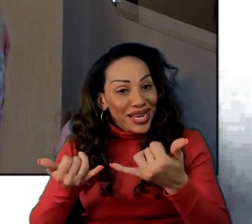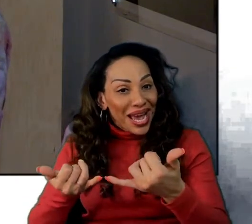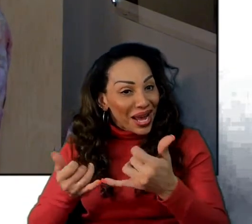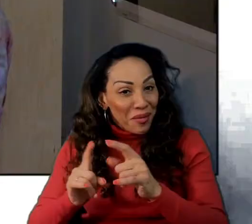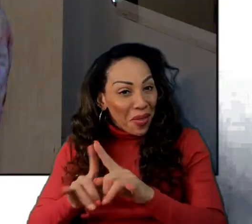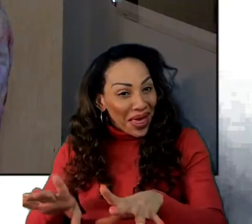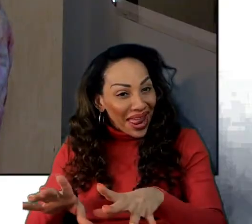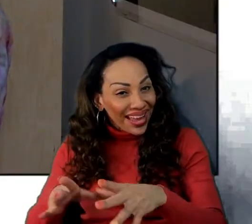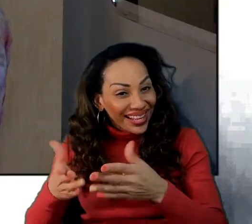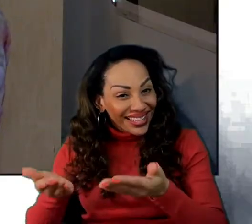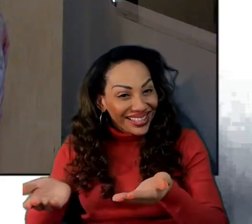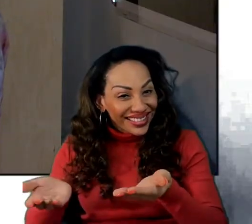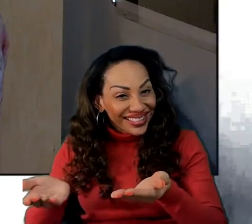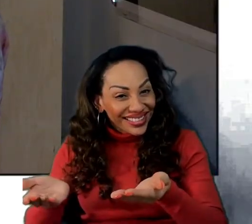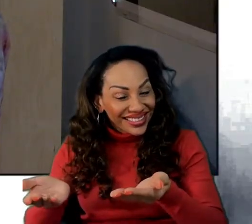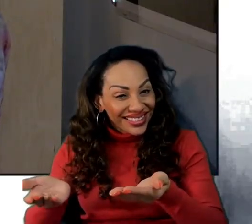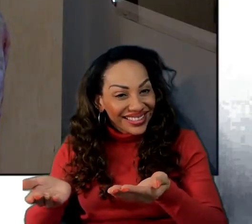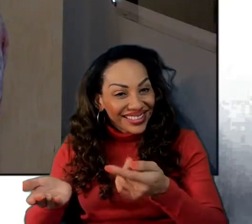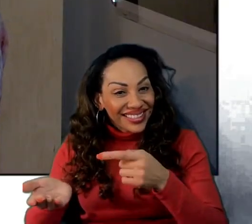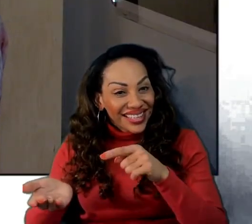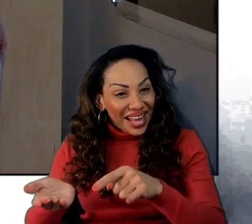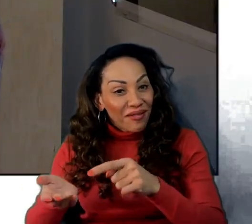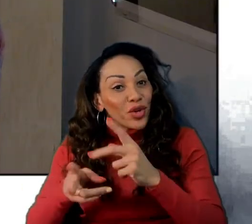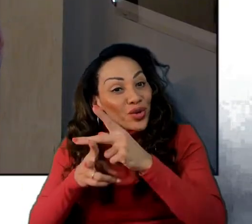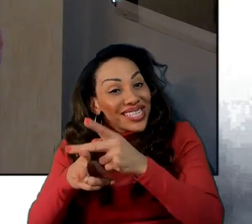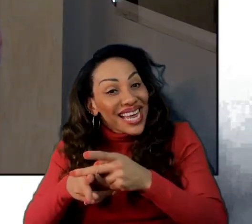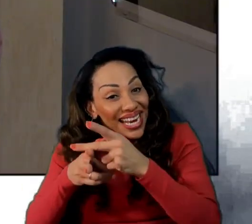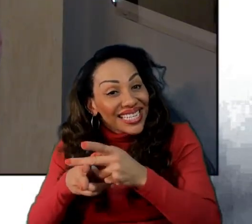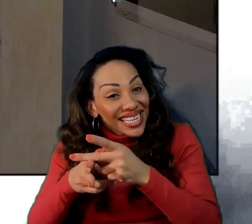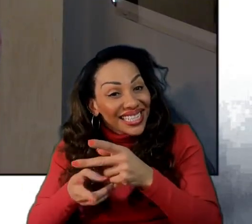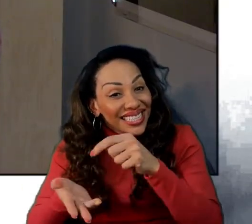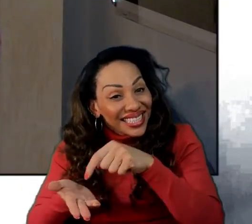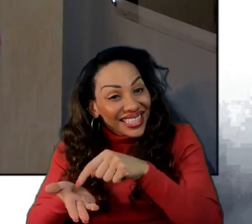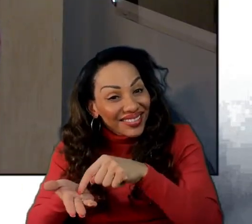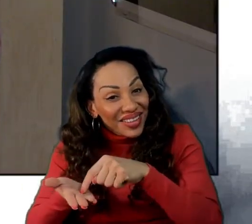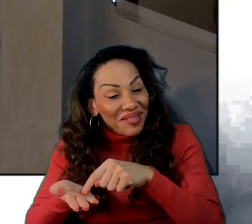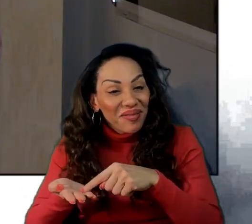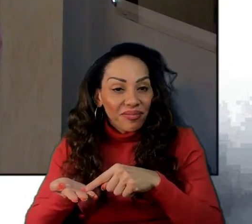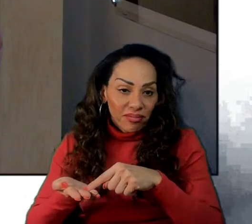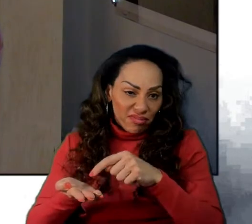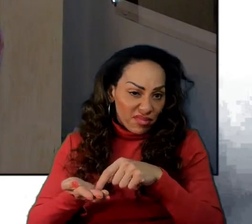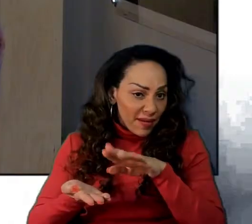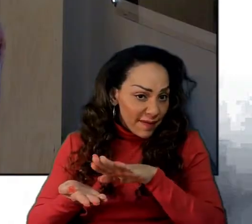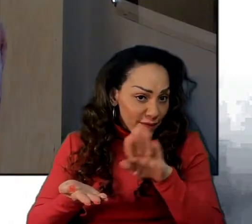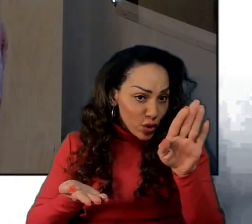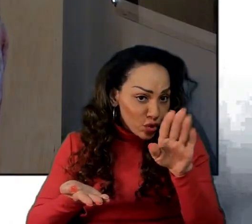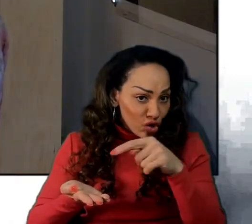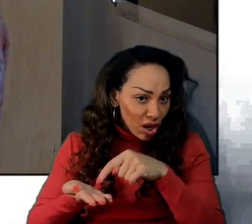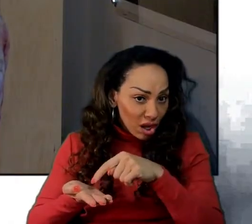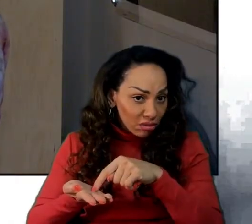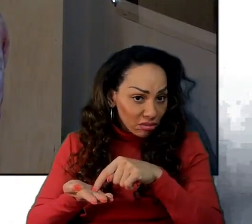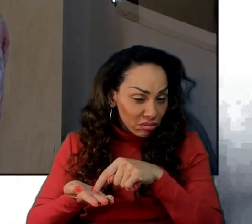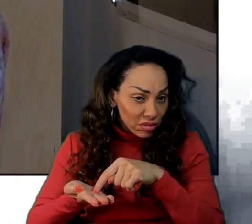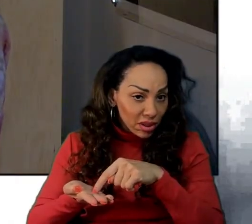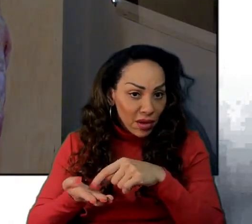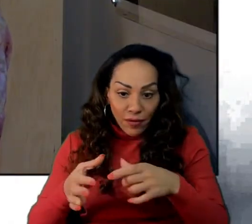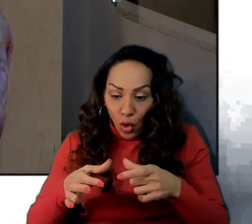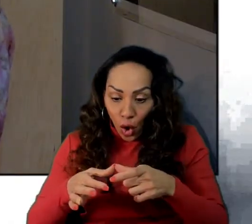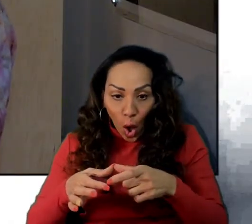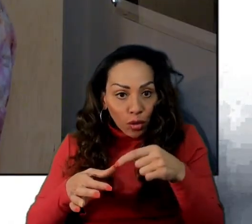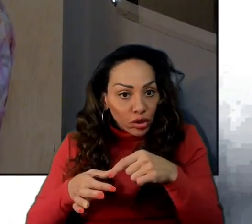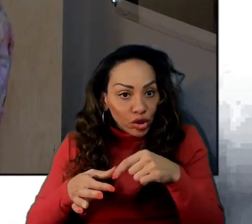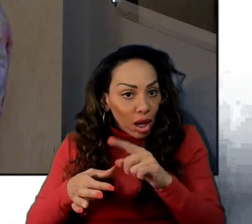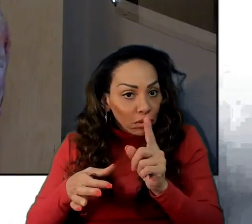Have you sort of tended to them? And what's the future of your particular culture